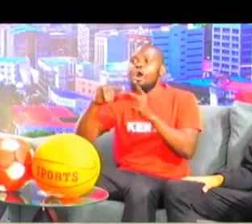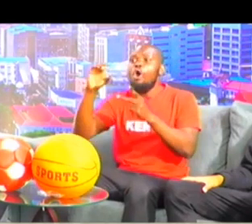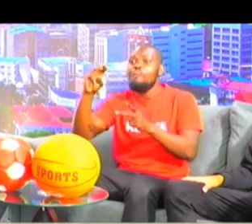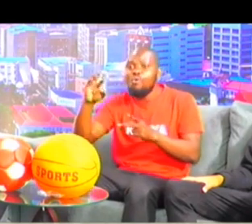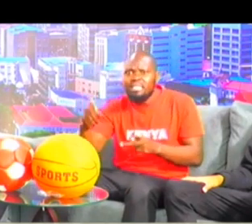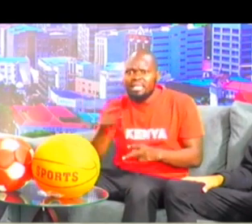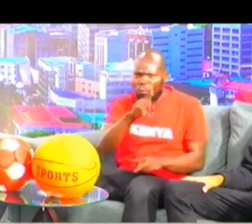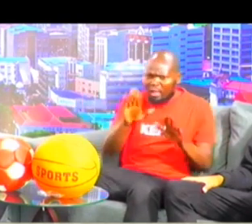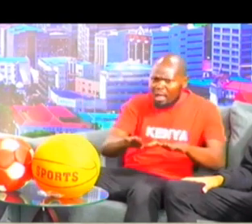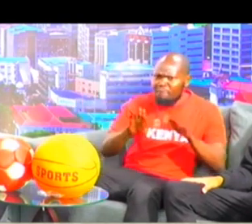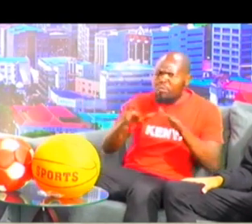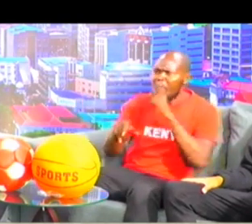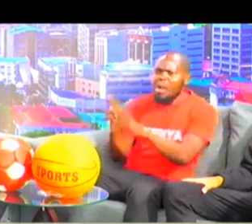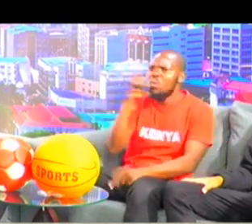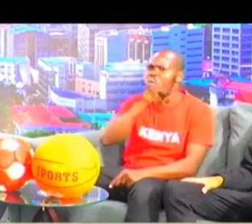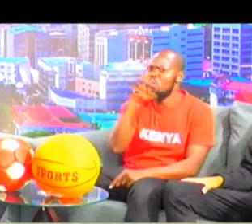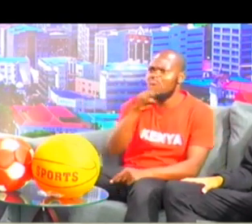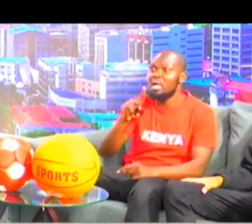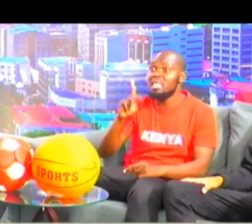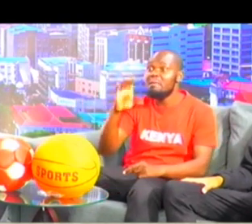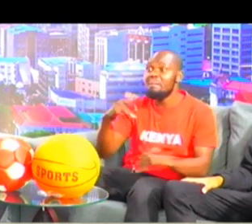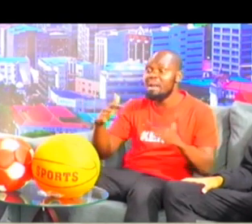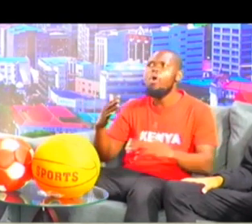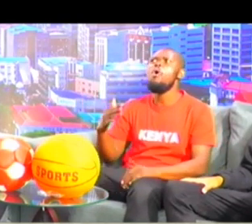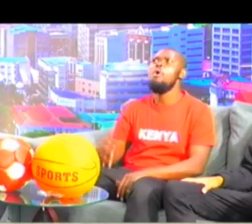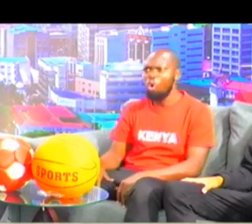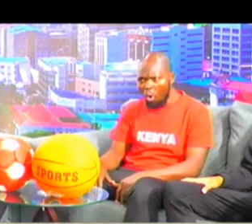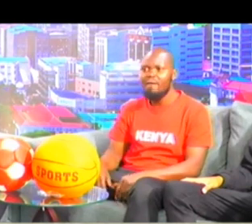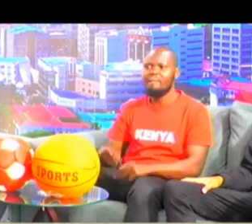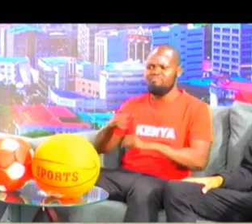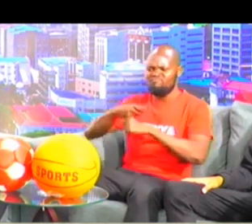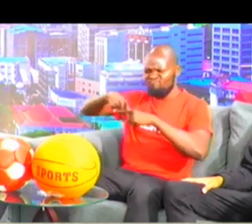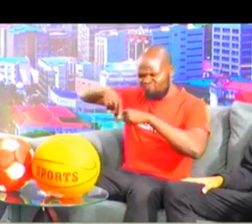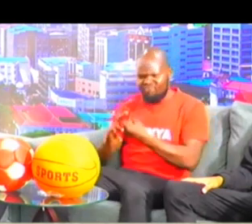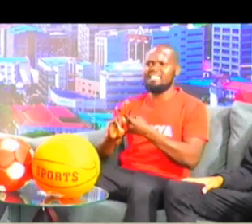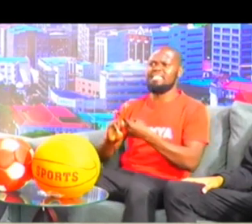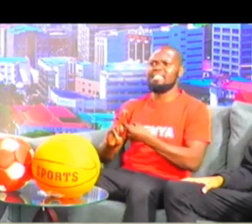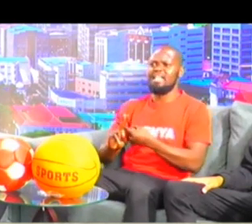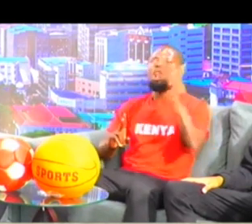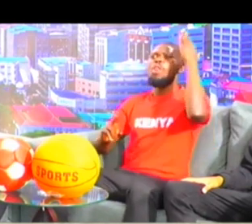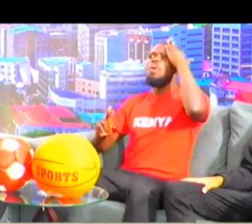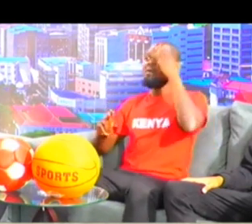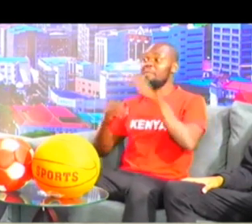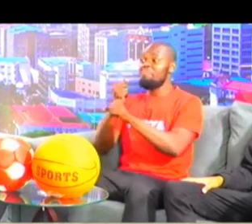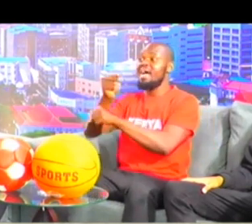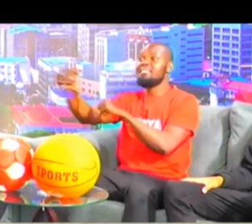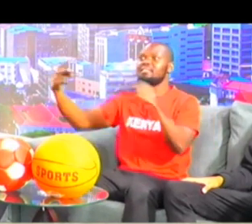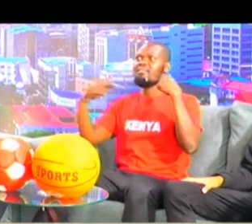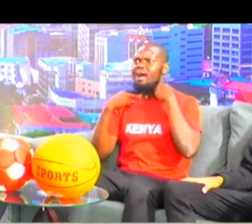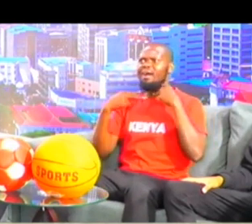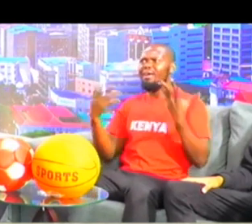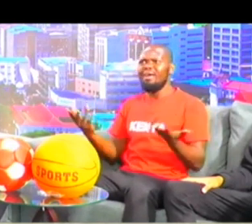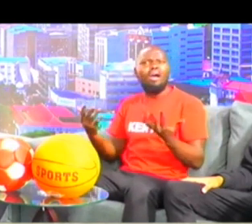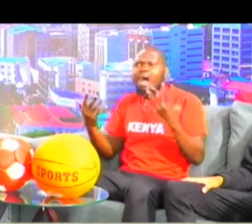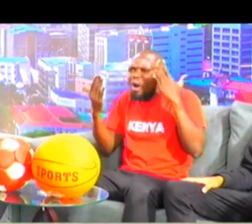They had a player named Omar. Right. So please be careful about Omar. So KCB had an advantage. So they were able to